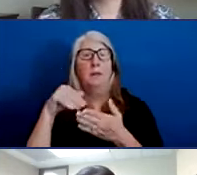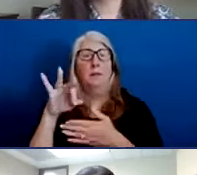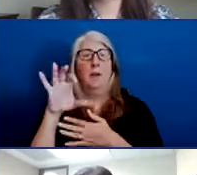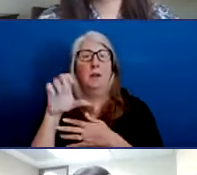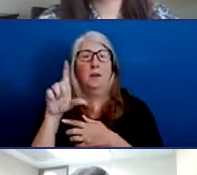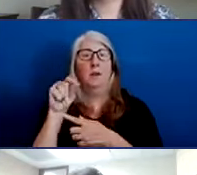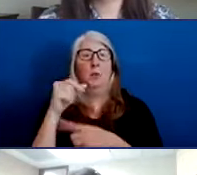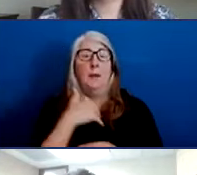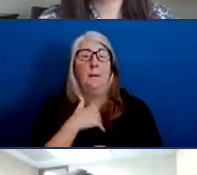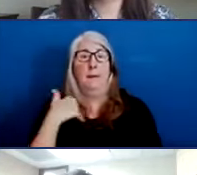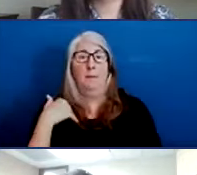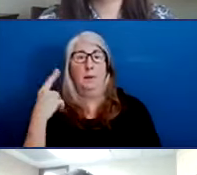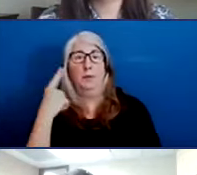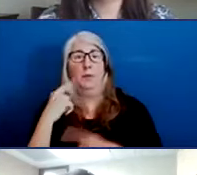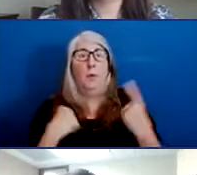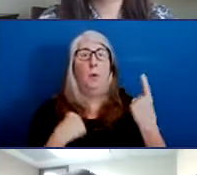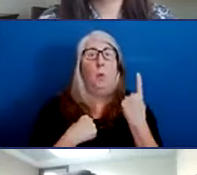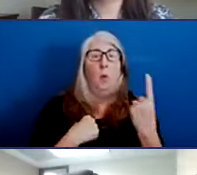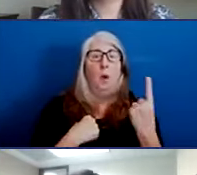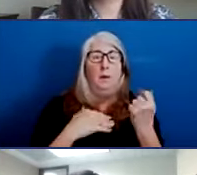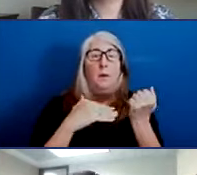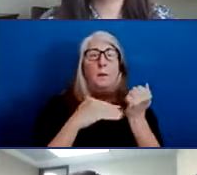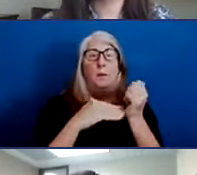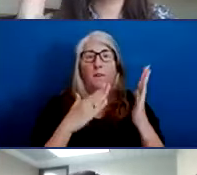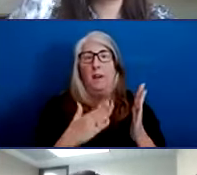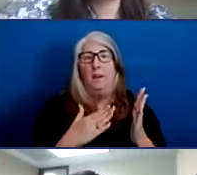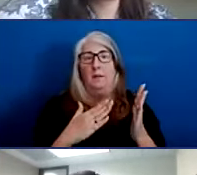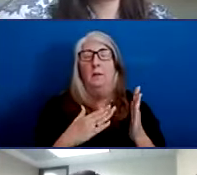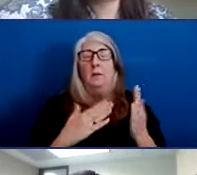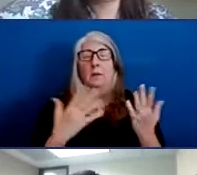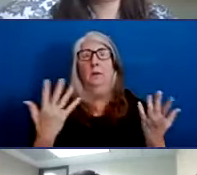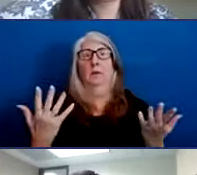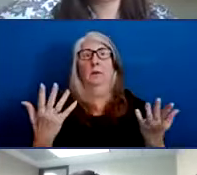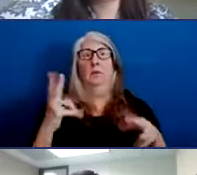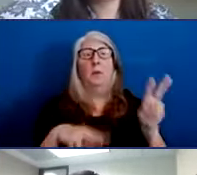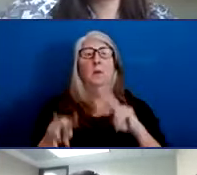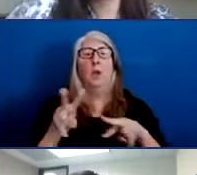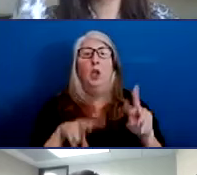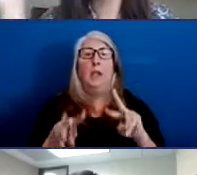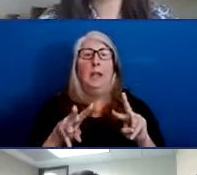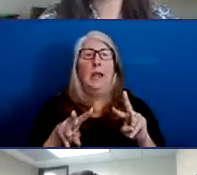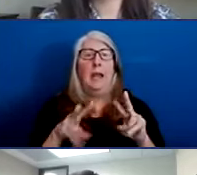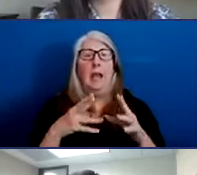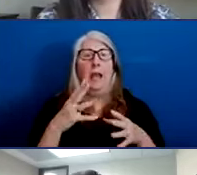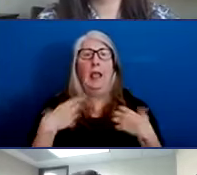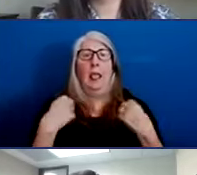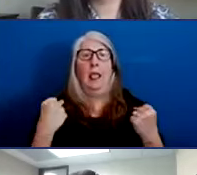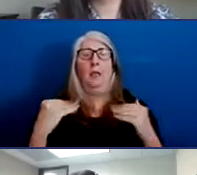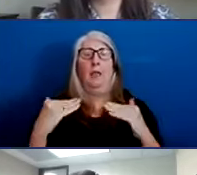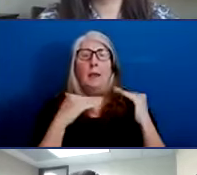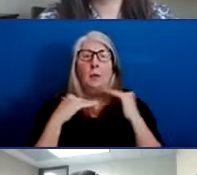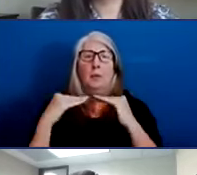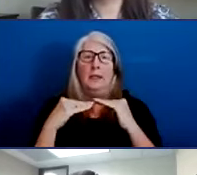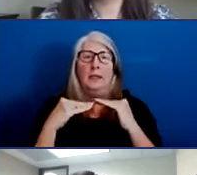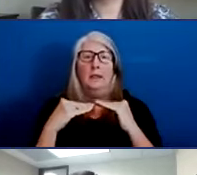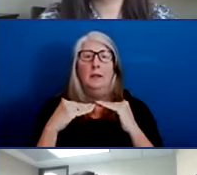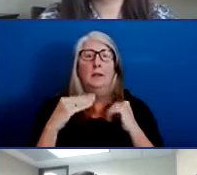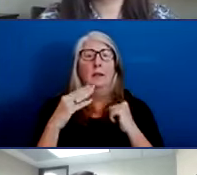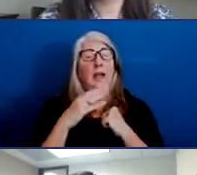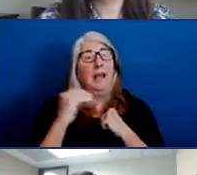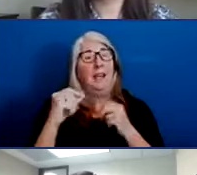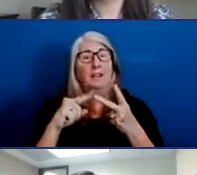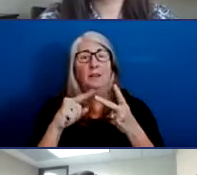3,920 members to 1 provider. And so we were looking at health equity lens, but also we just